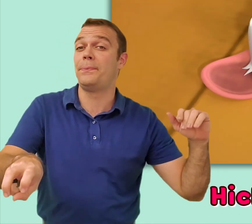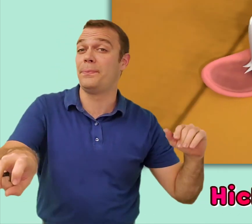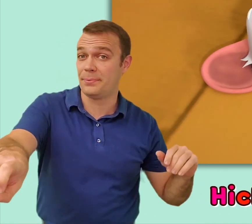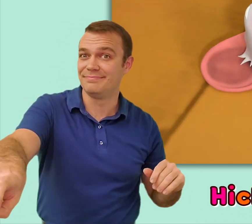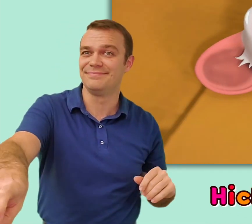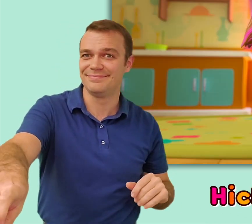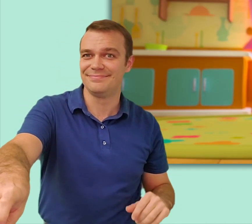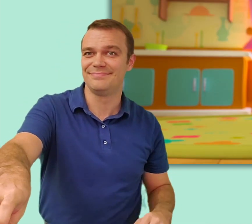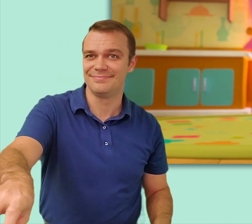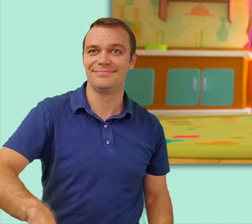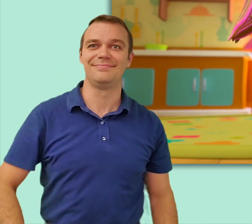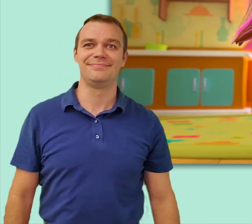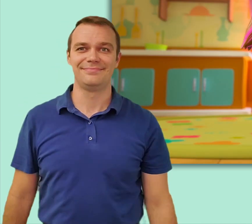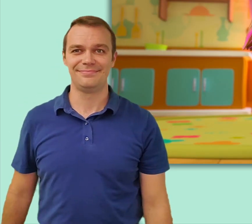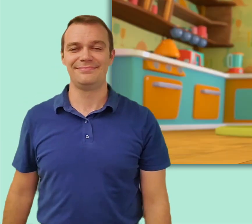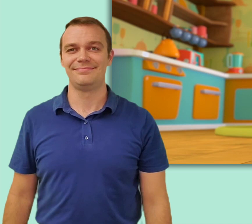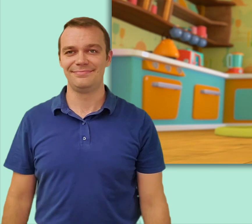Hickory, dickory, dock.